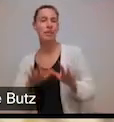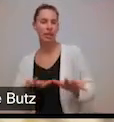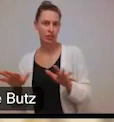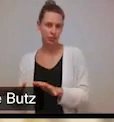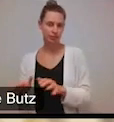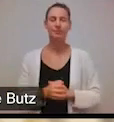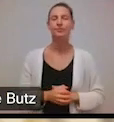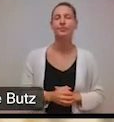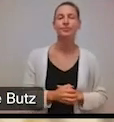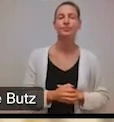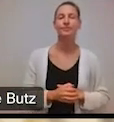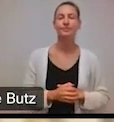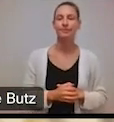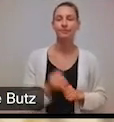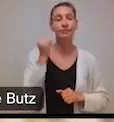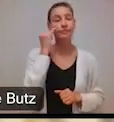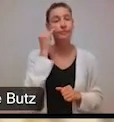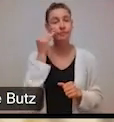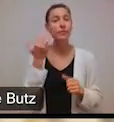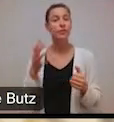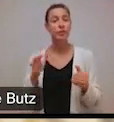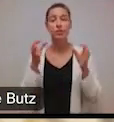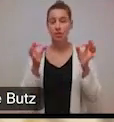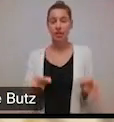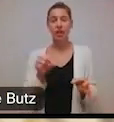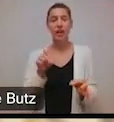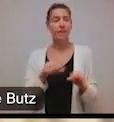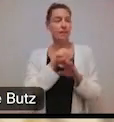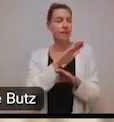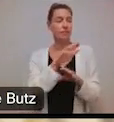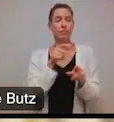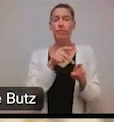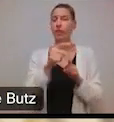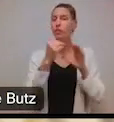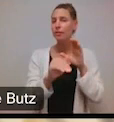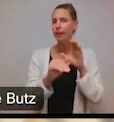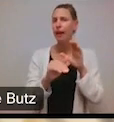Once you've decided that you need to send a professional email, how should you structure the email?